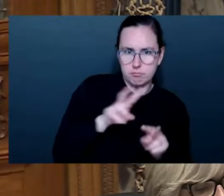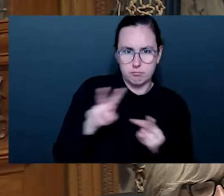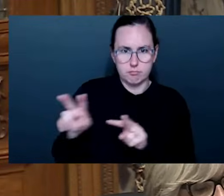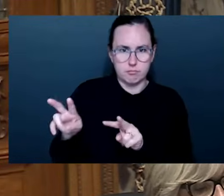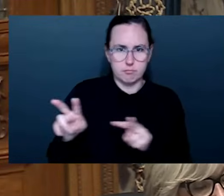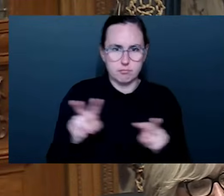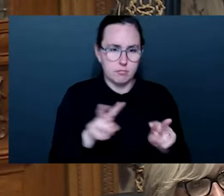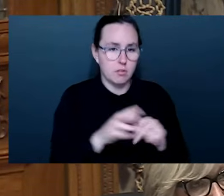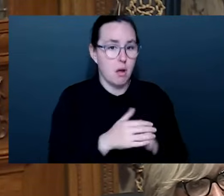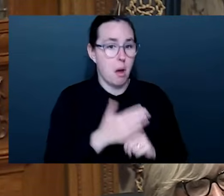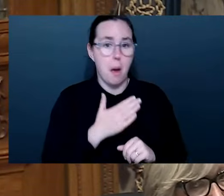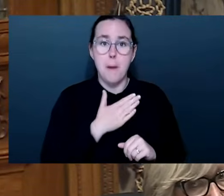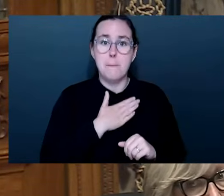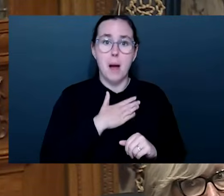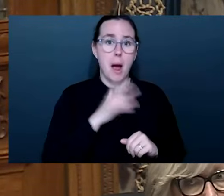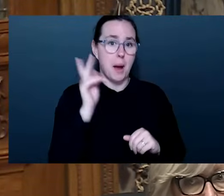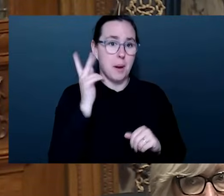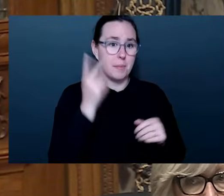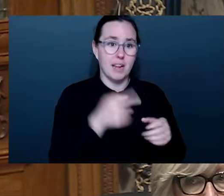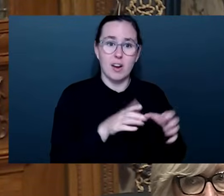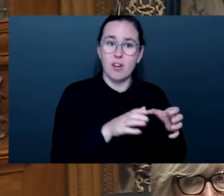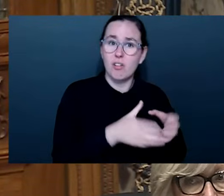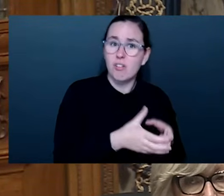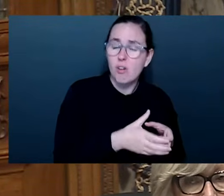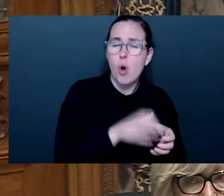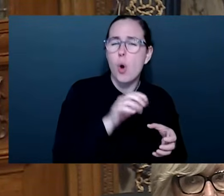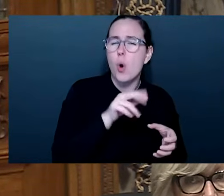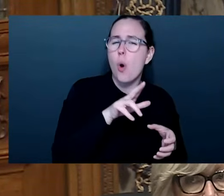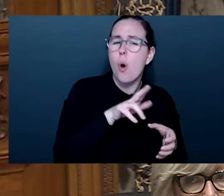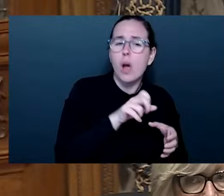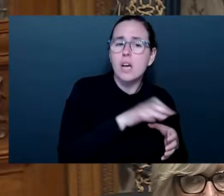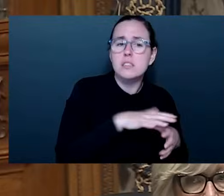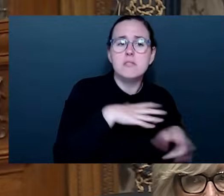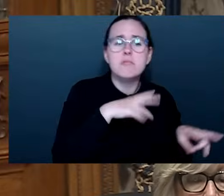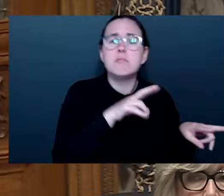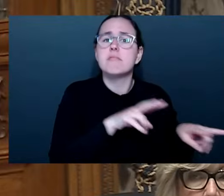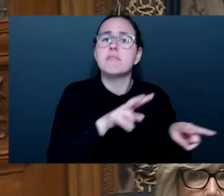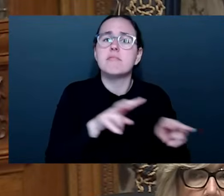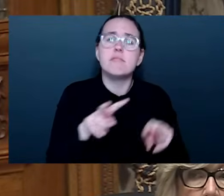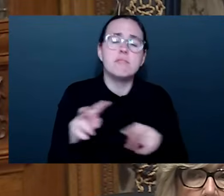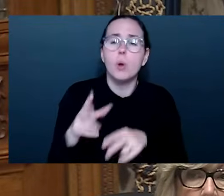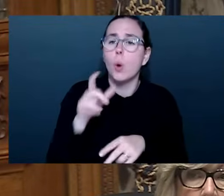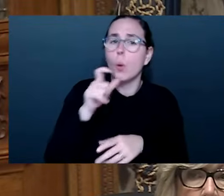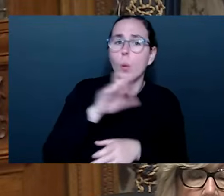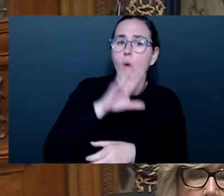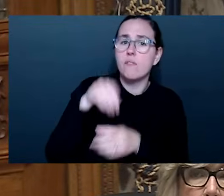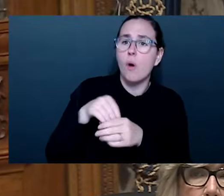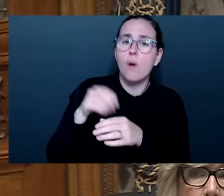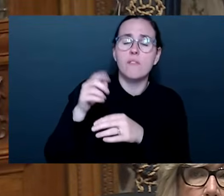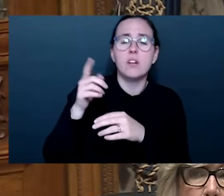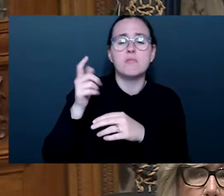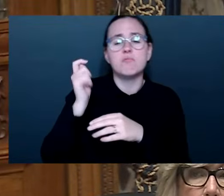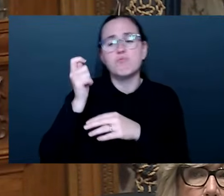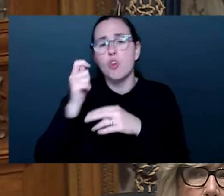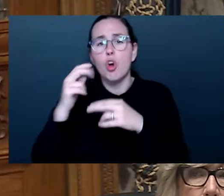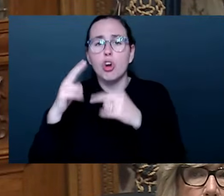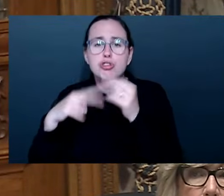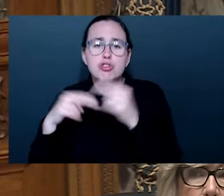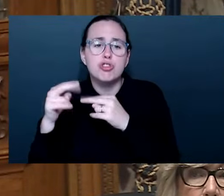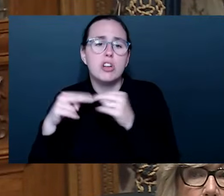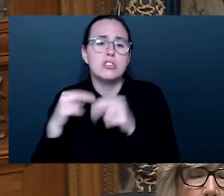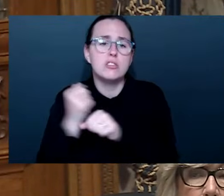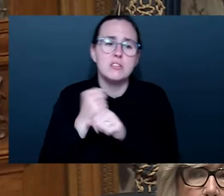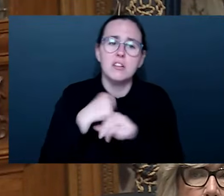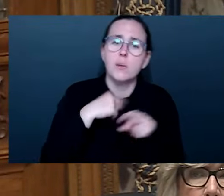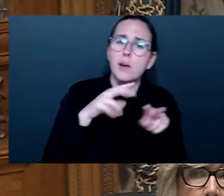grounds, doing the construction work right outside my office window. Whether we want to acknowledge it or not, immigrants